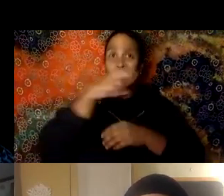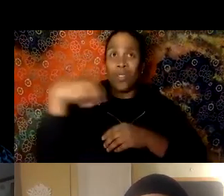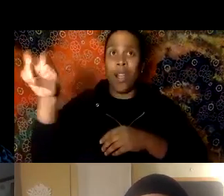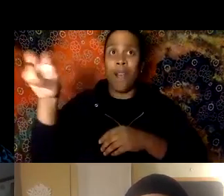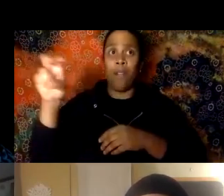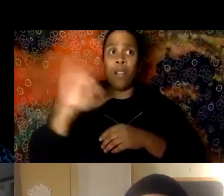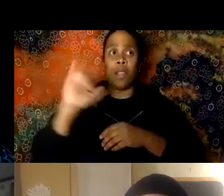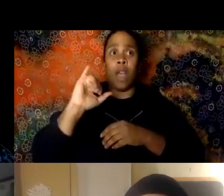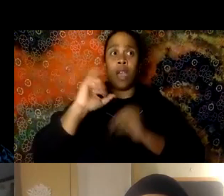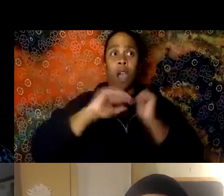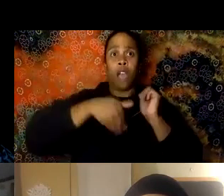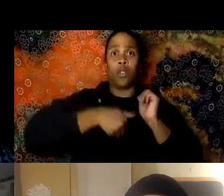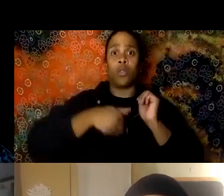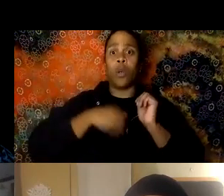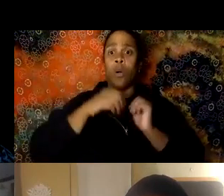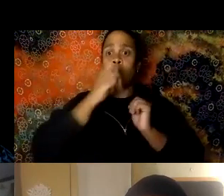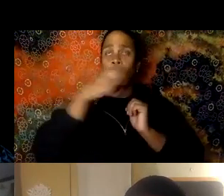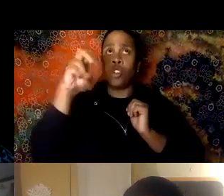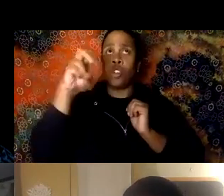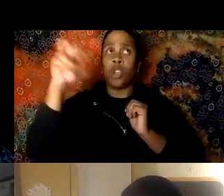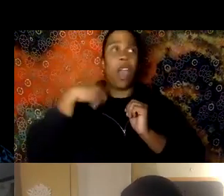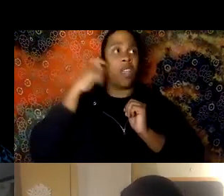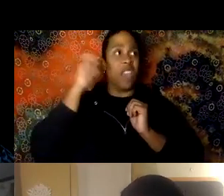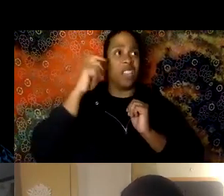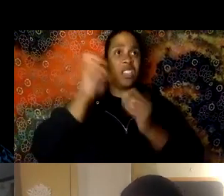journey. I really need to just take the leap.